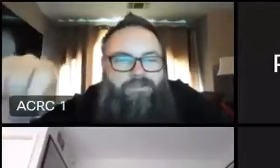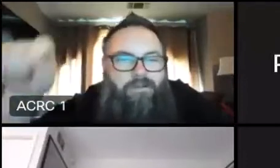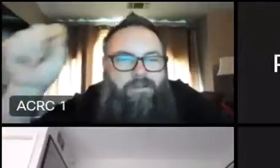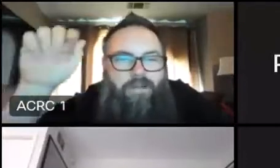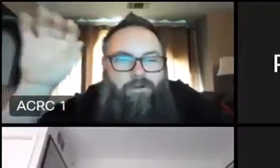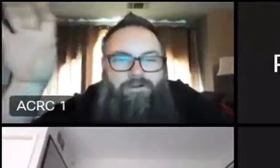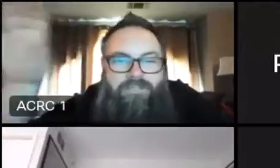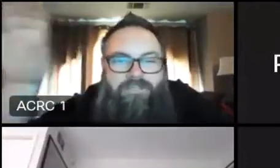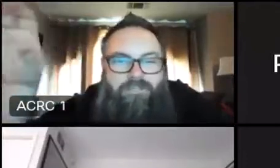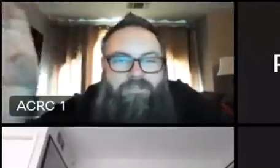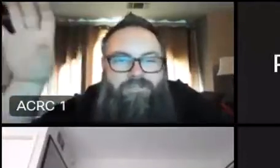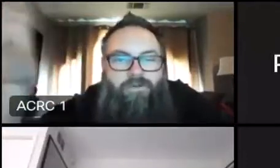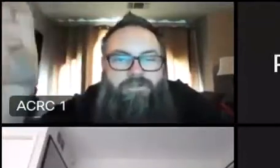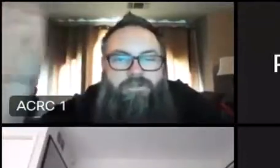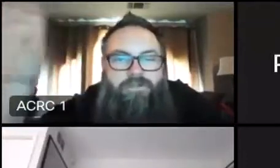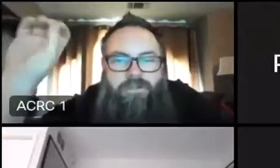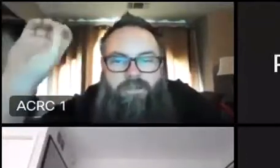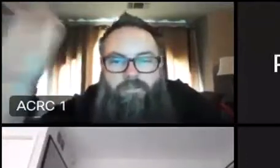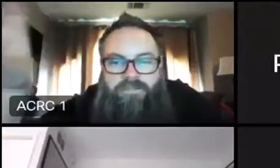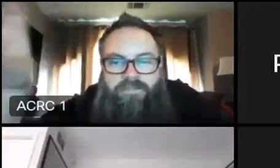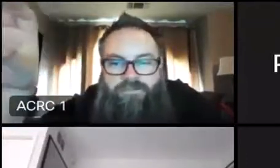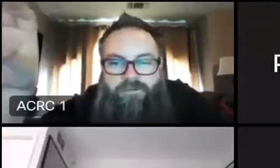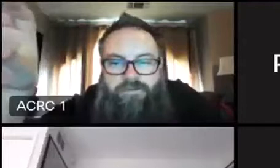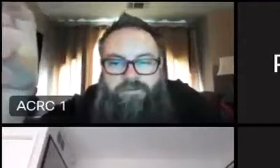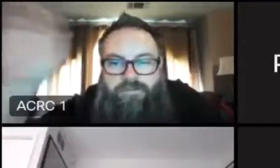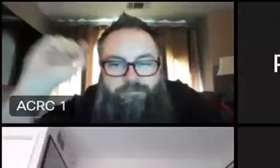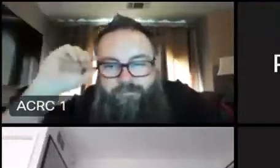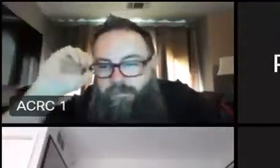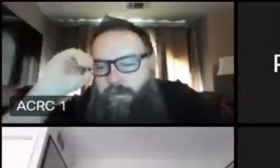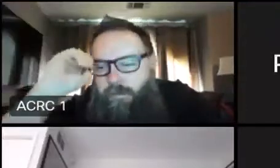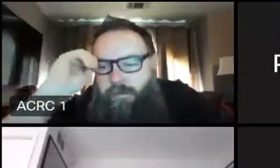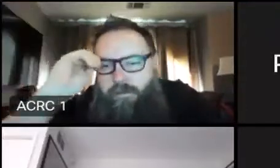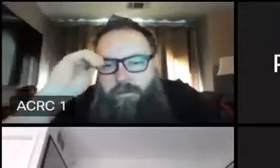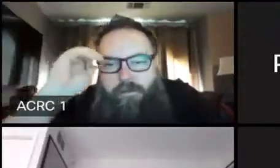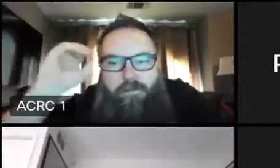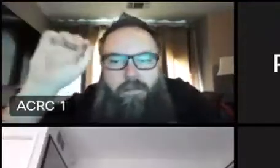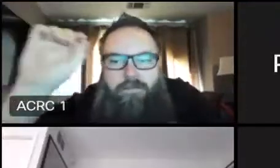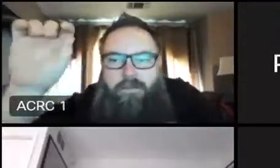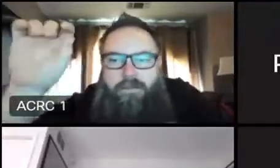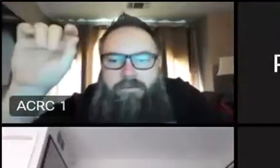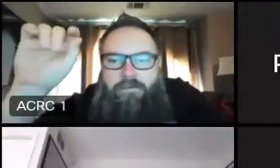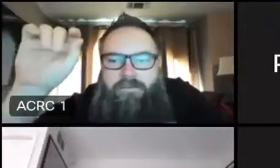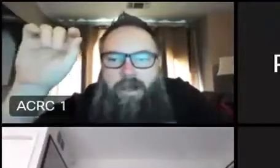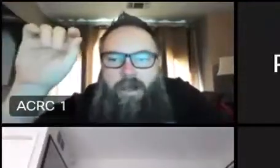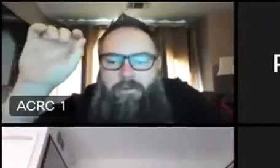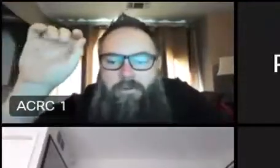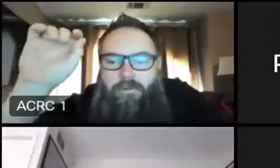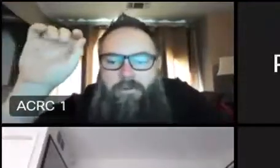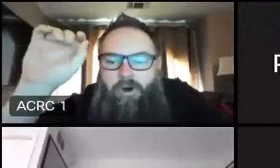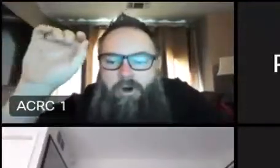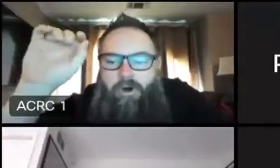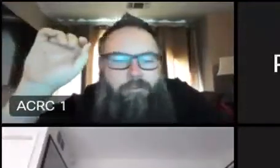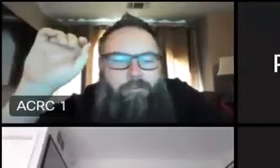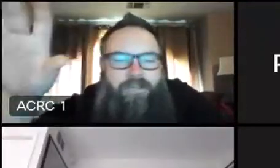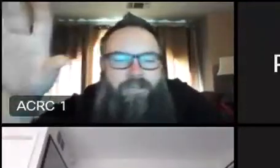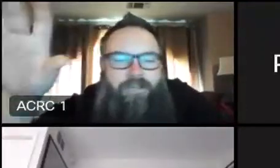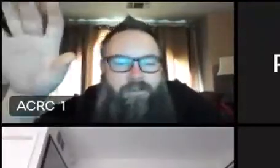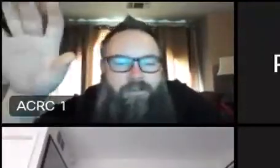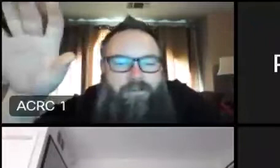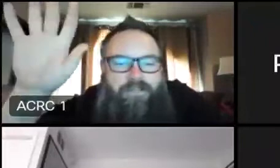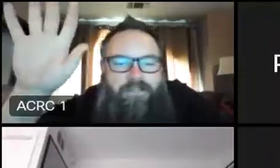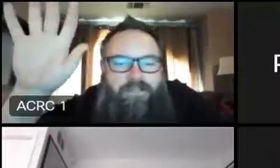so that we can make sure we have all of the information from the Department of Developmental Services about reinventing day programs. But